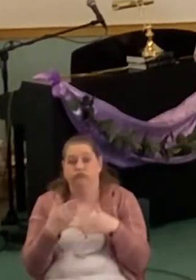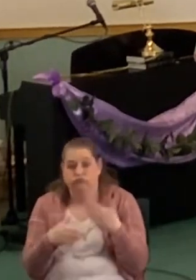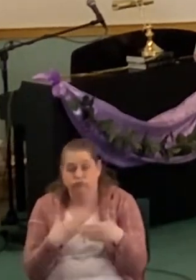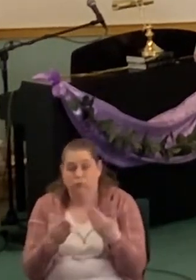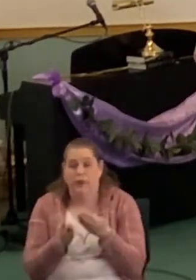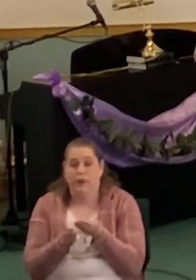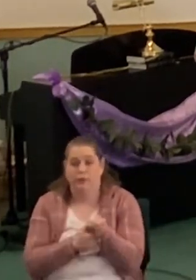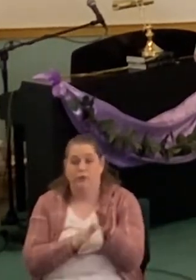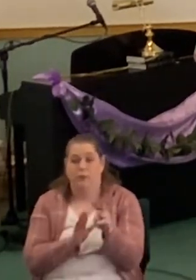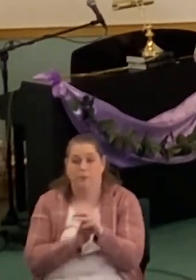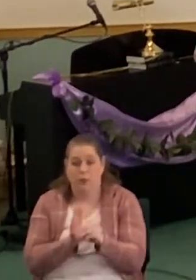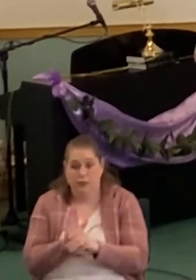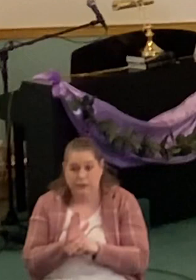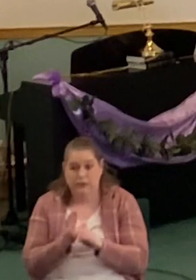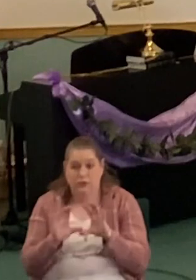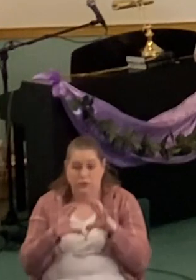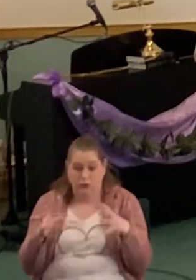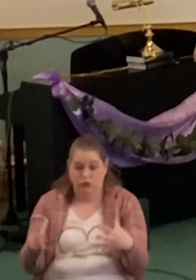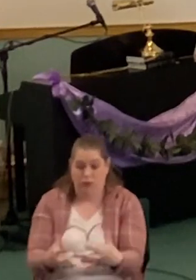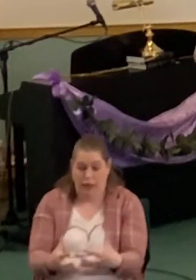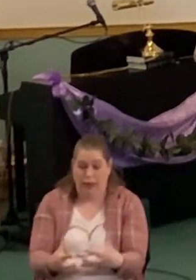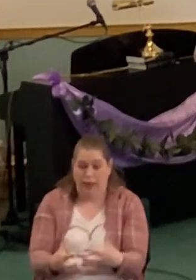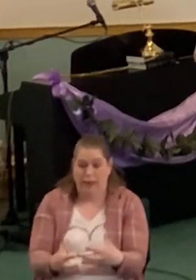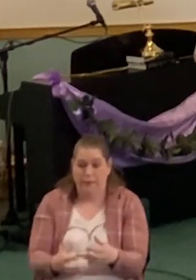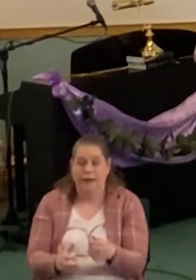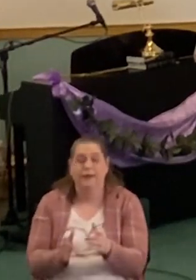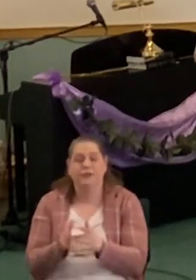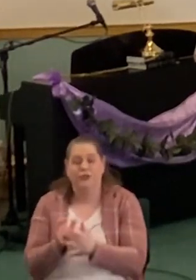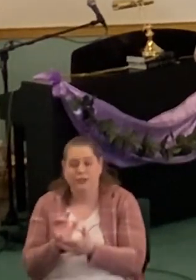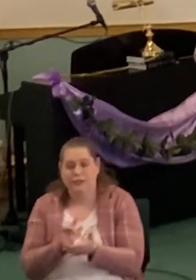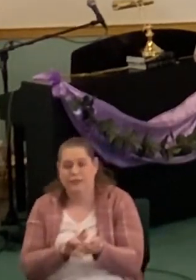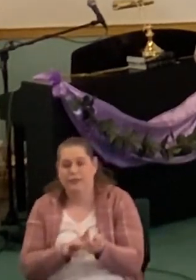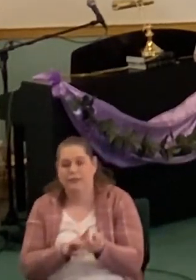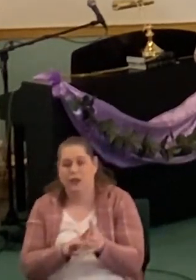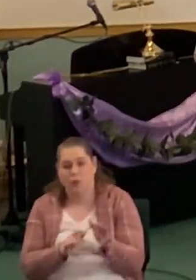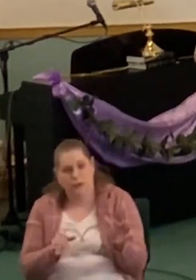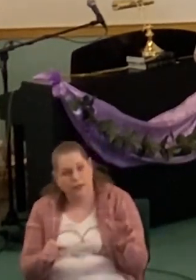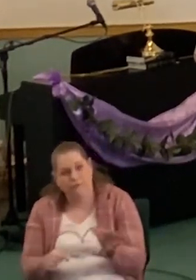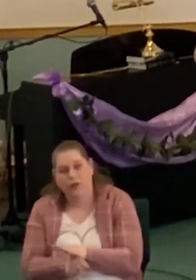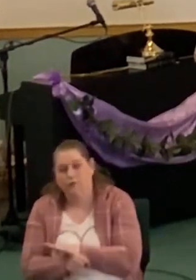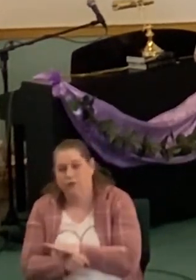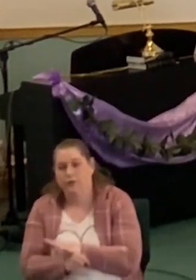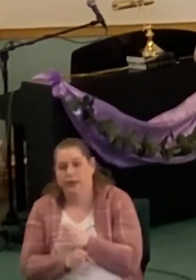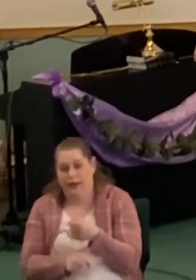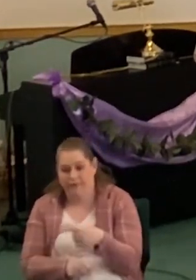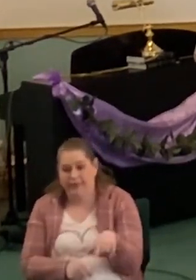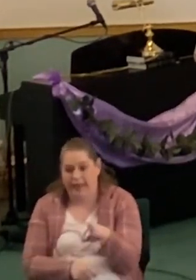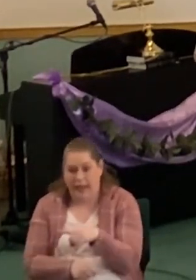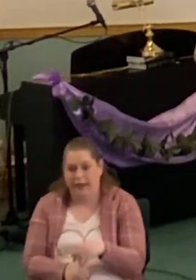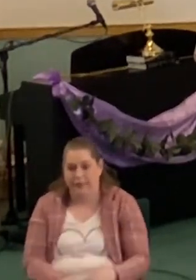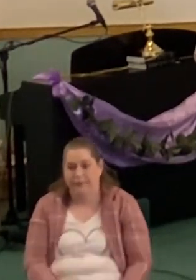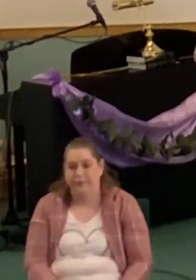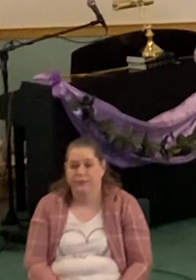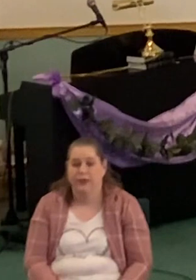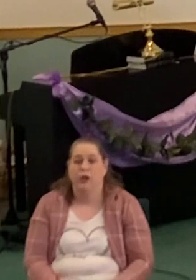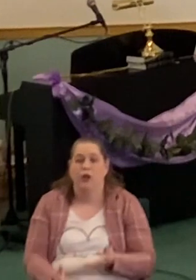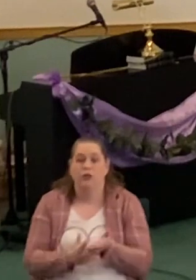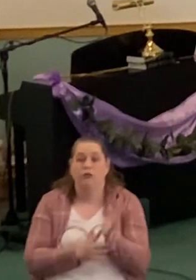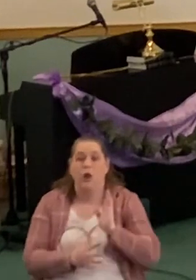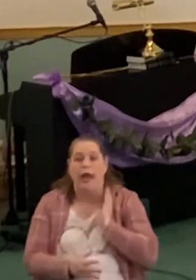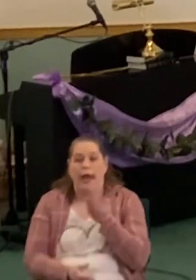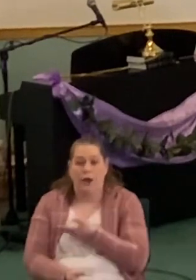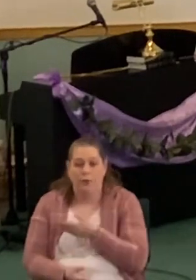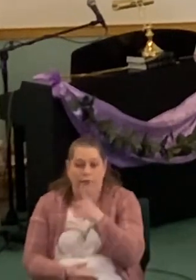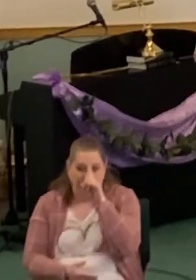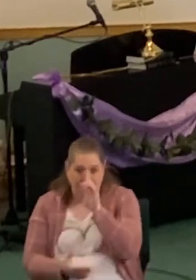of Judah and King David. Jesus was a fulfillment of that. And it's through our faith in Jesus